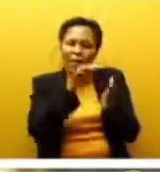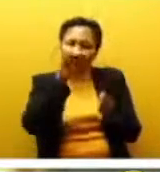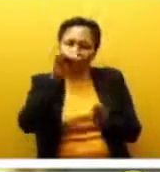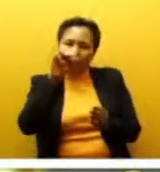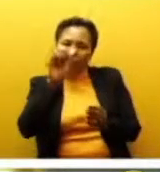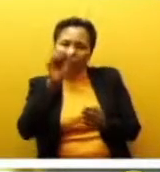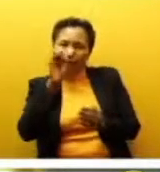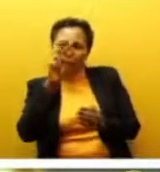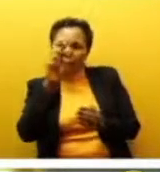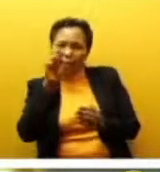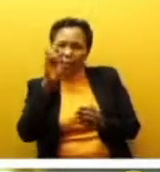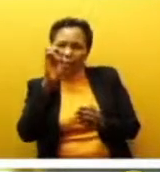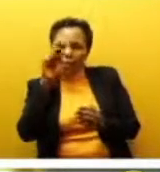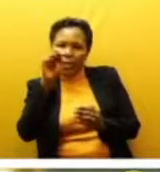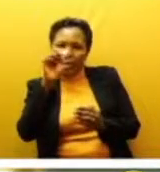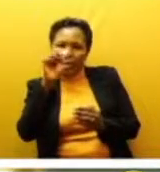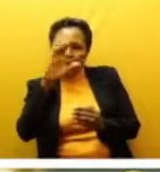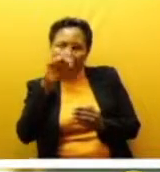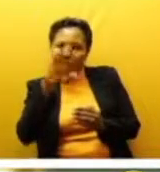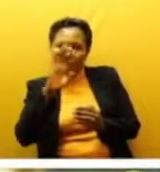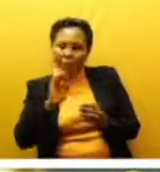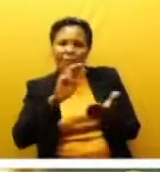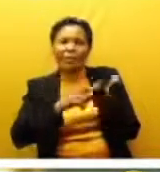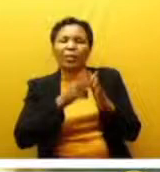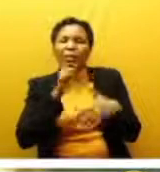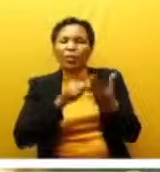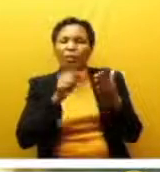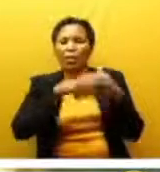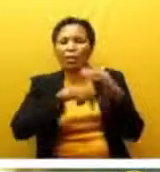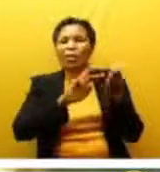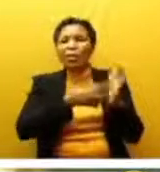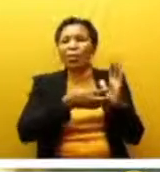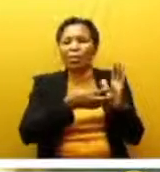agreement. Then back to the question of percentage.